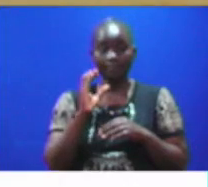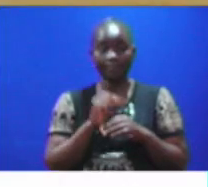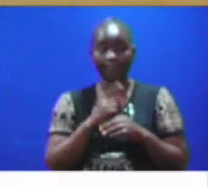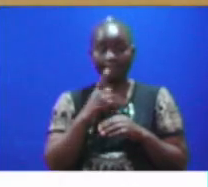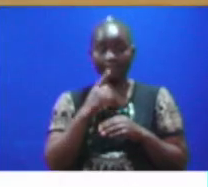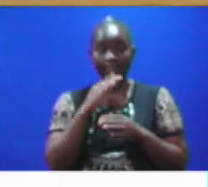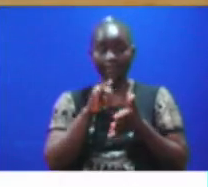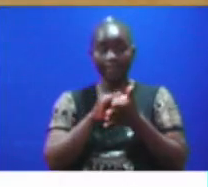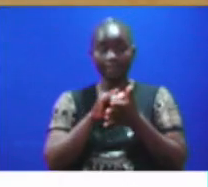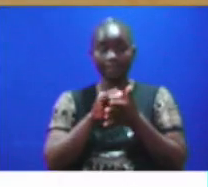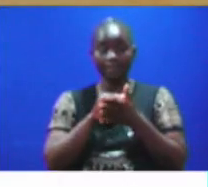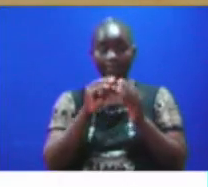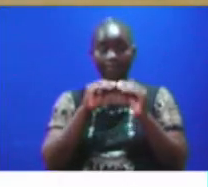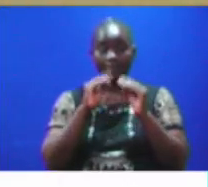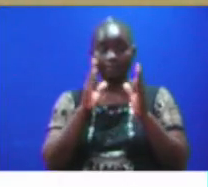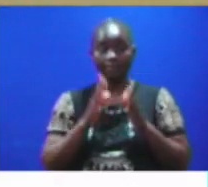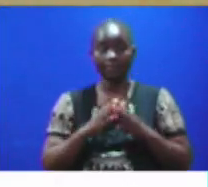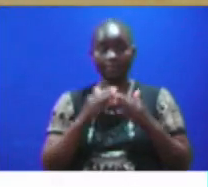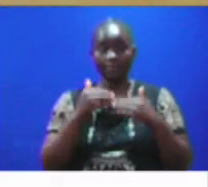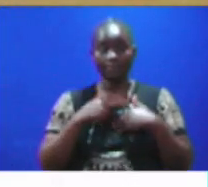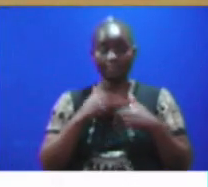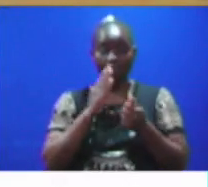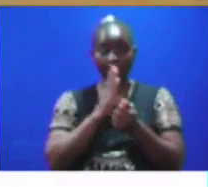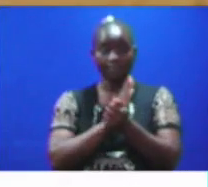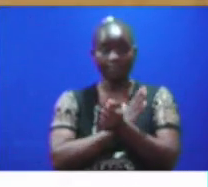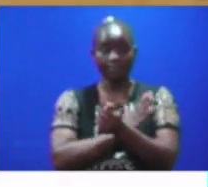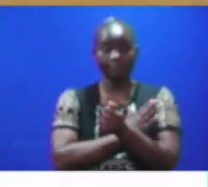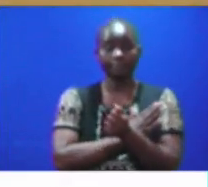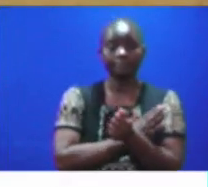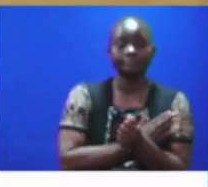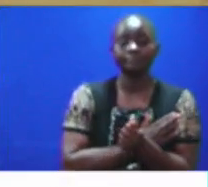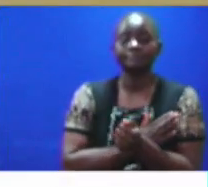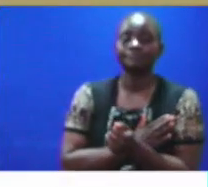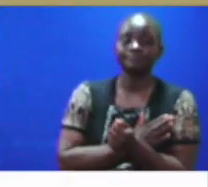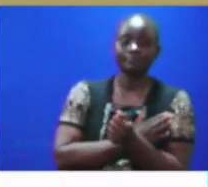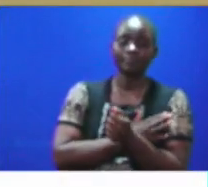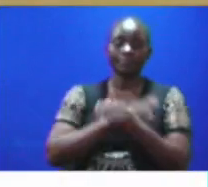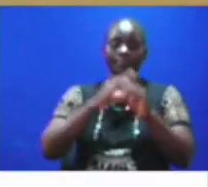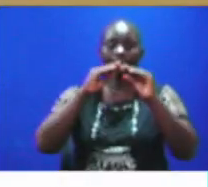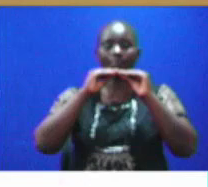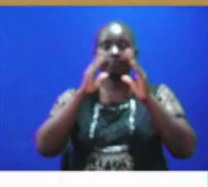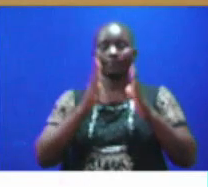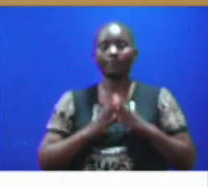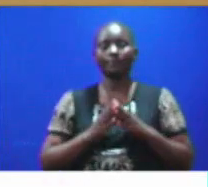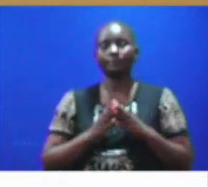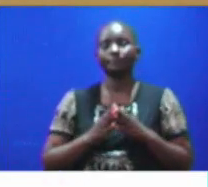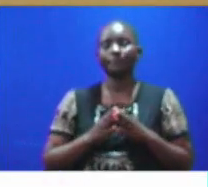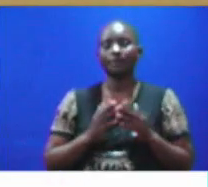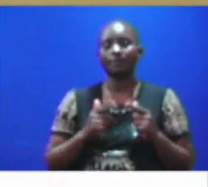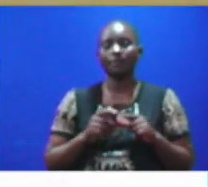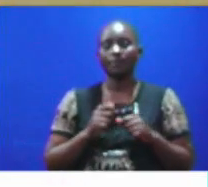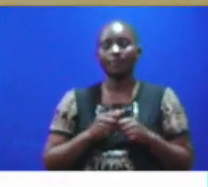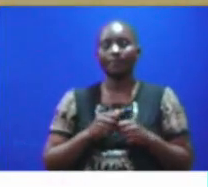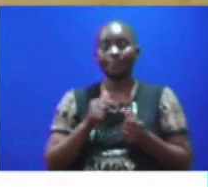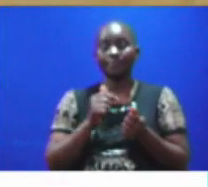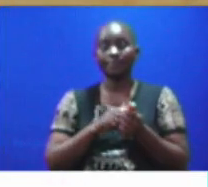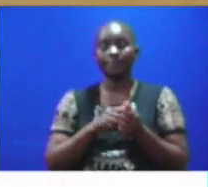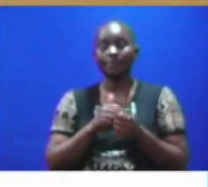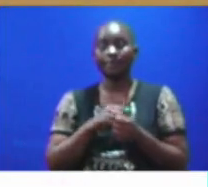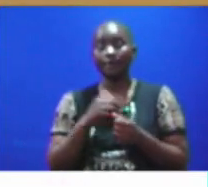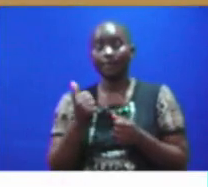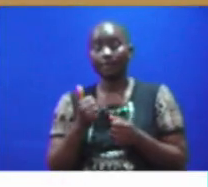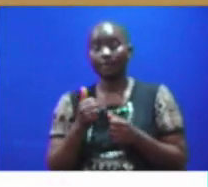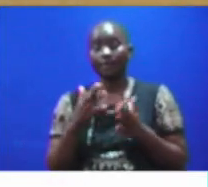that teachers need to be promoted, teachers need to get the medical allowance and other